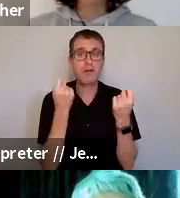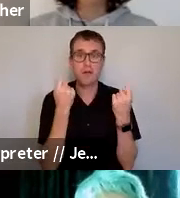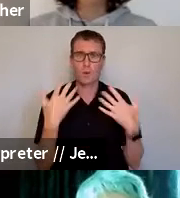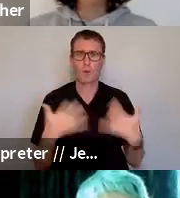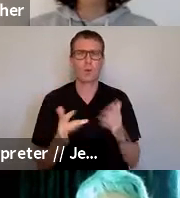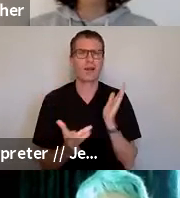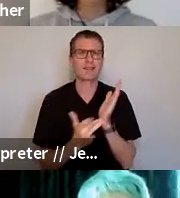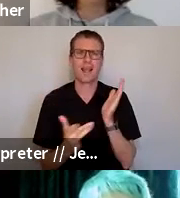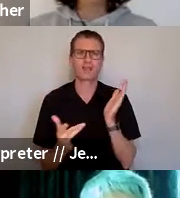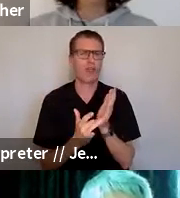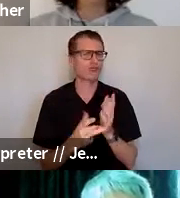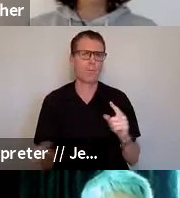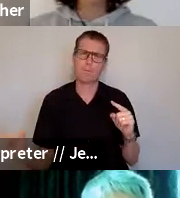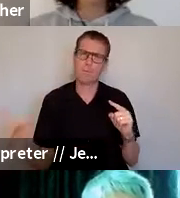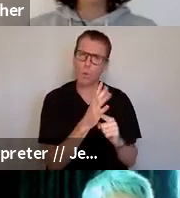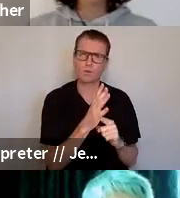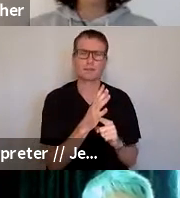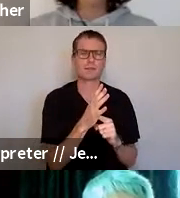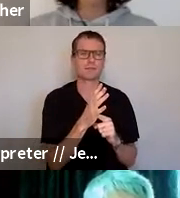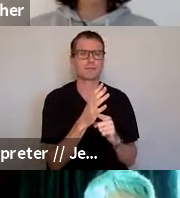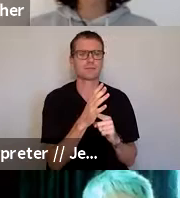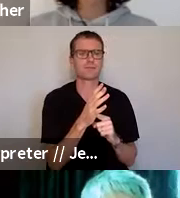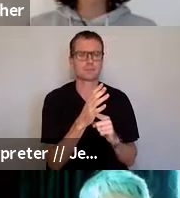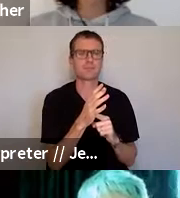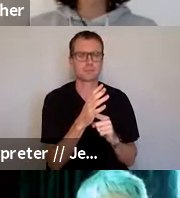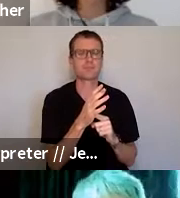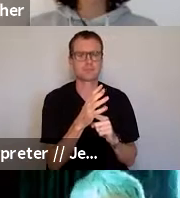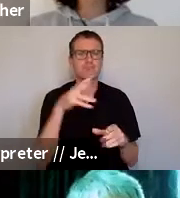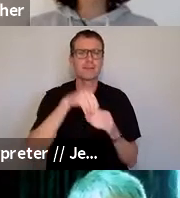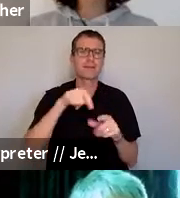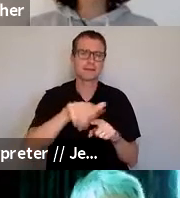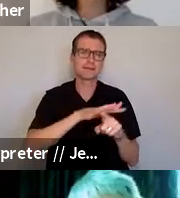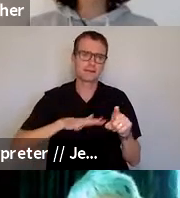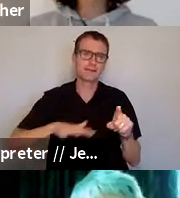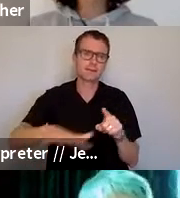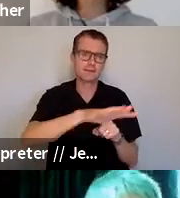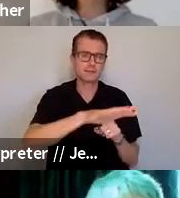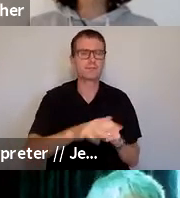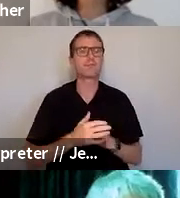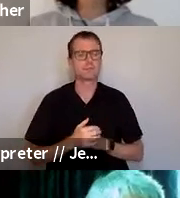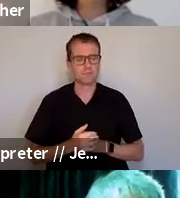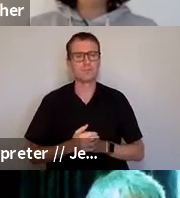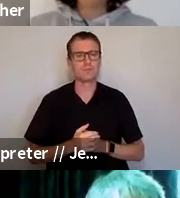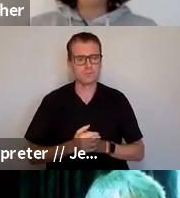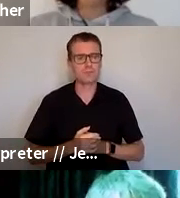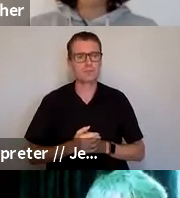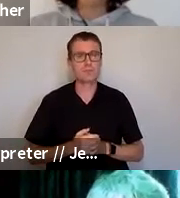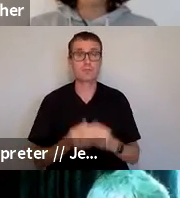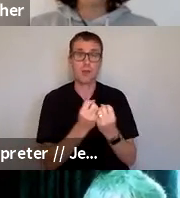technology is in this outreach. For people who experience, many people who are